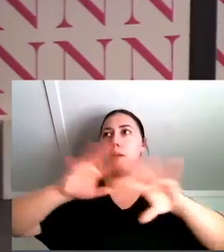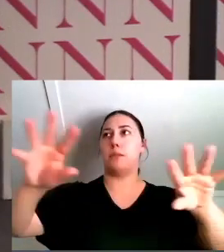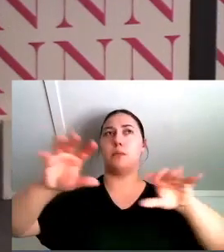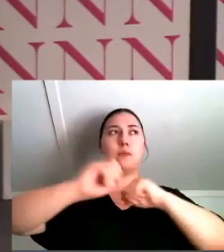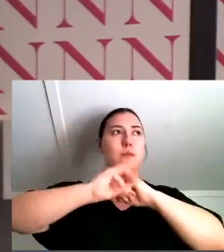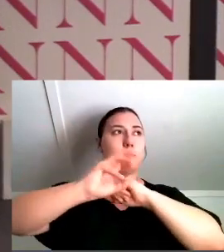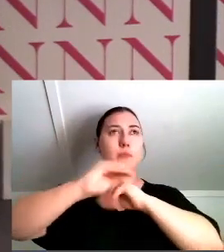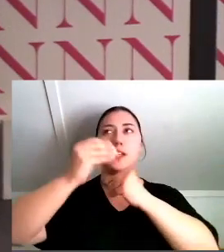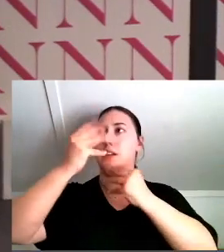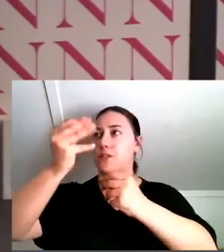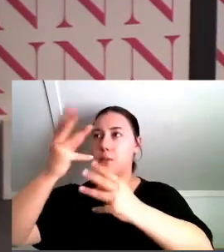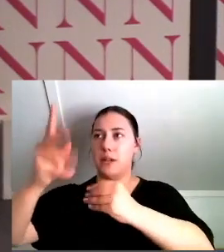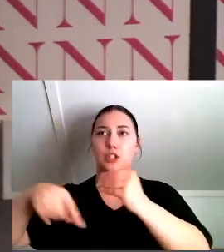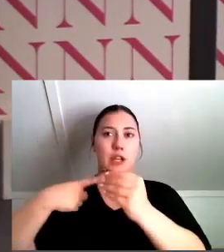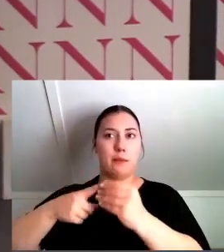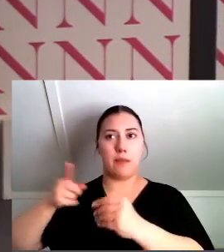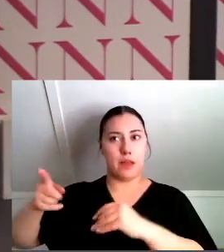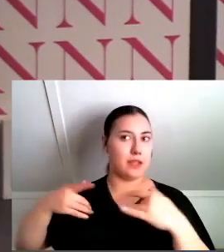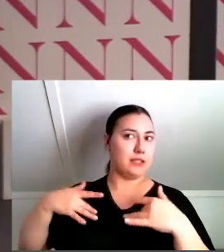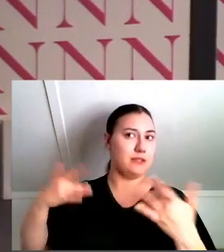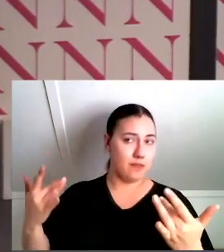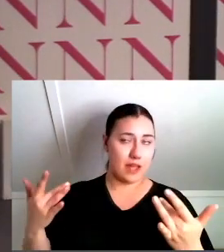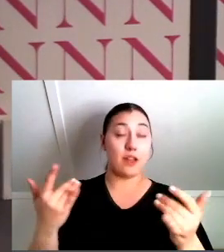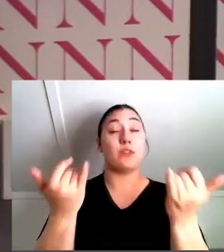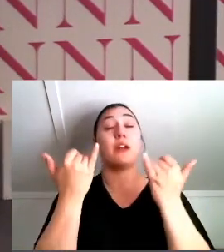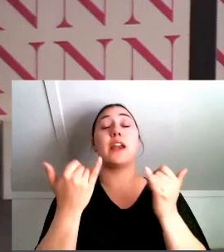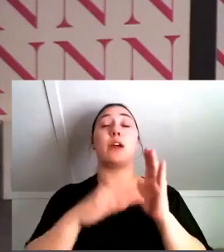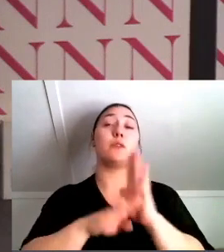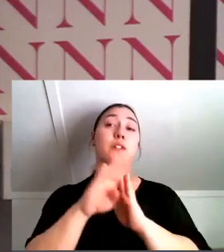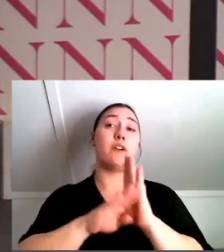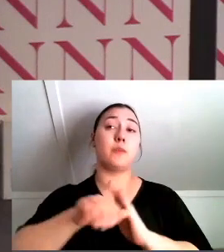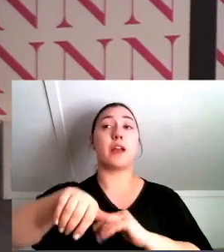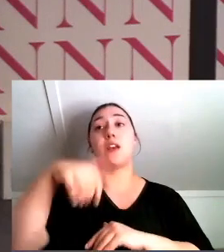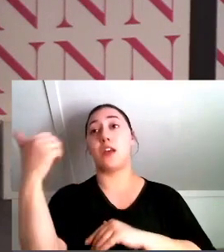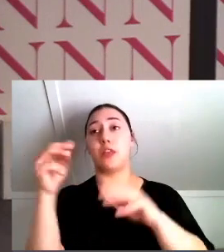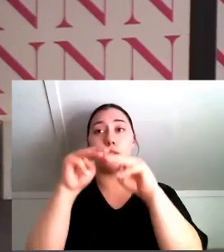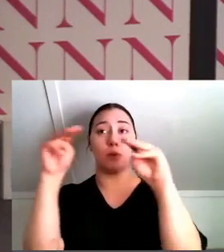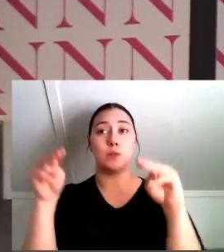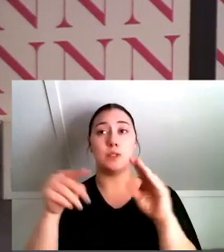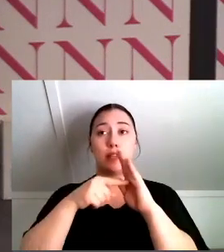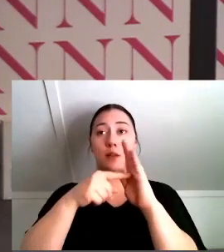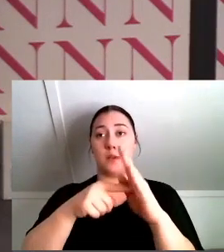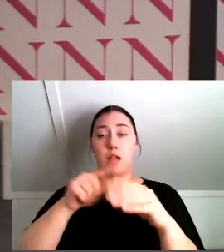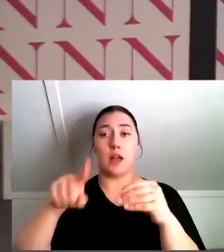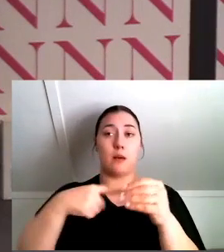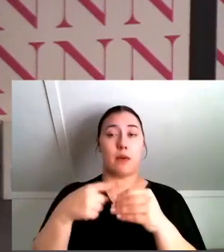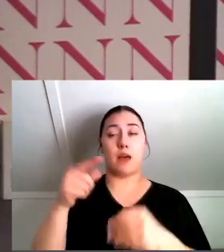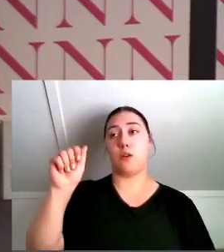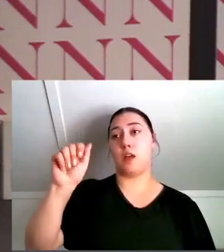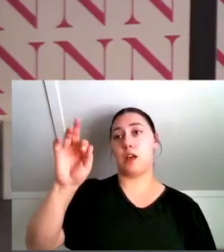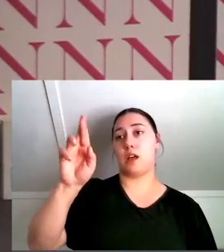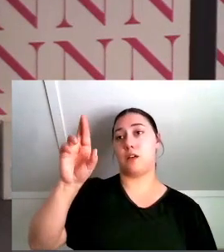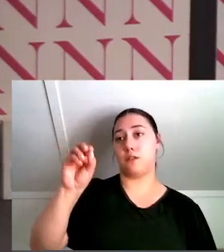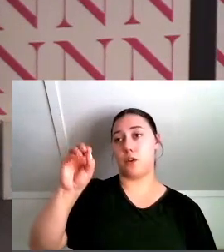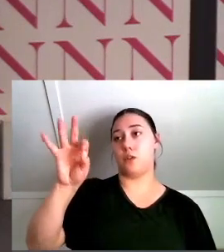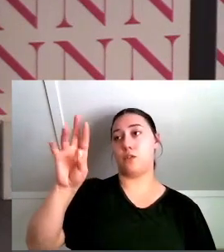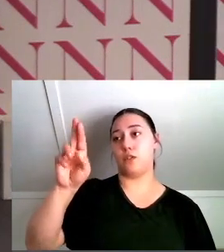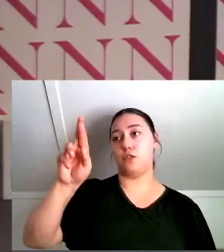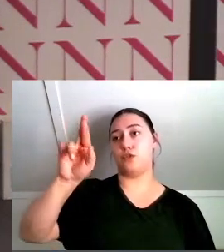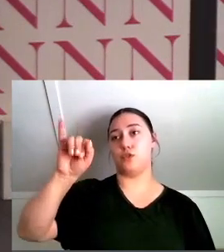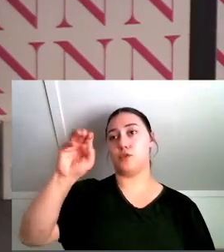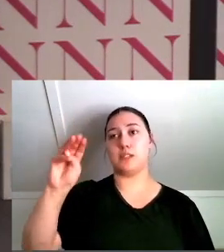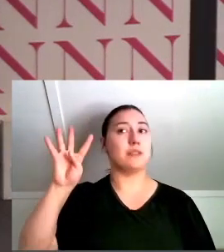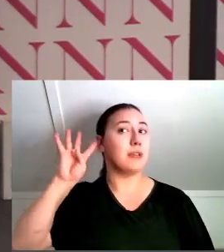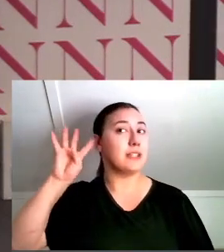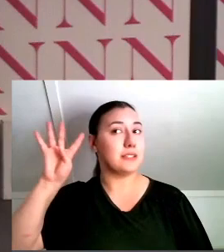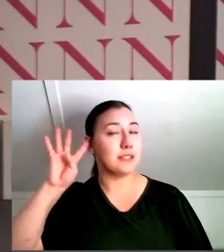and we're developing another exhibition right now about Afrofuturism and sound, and that will be really interesting because then we'll really be sort